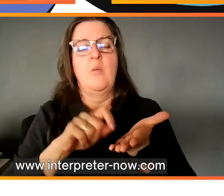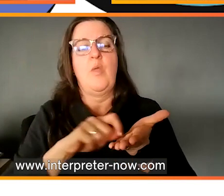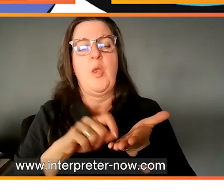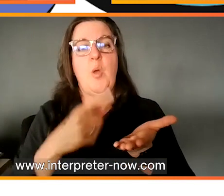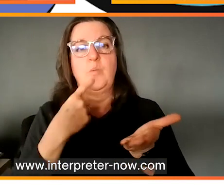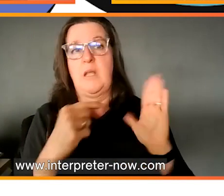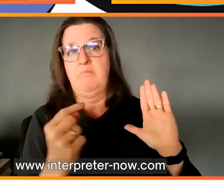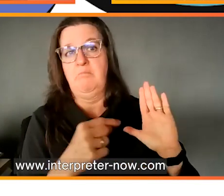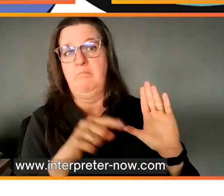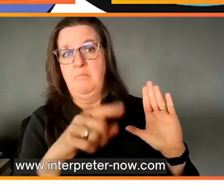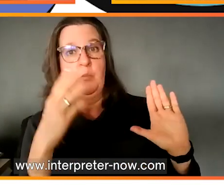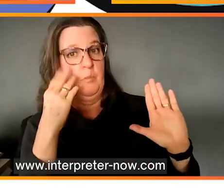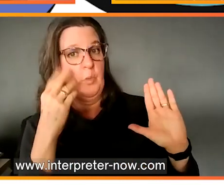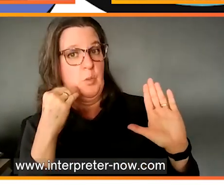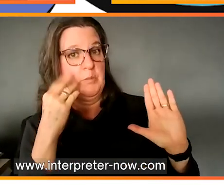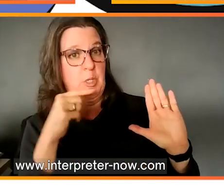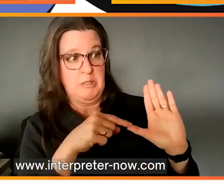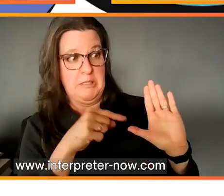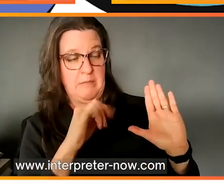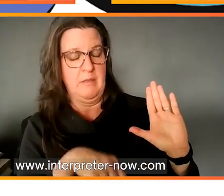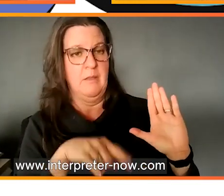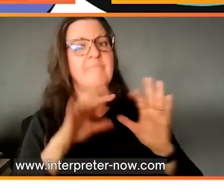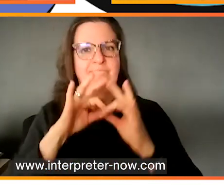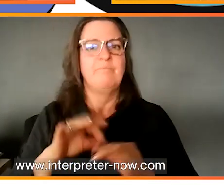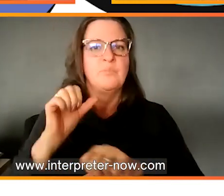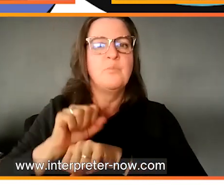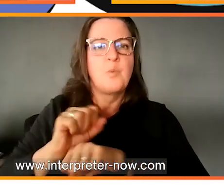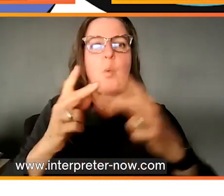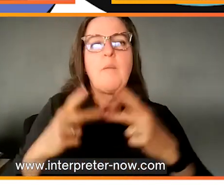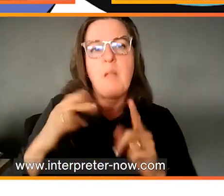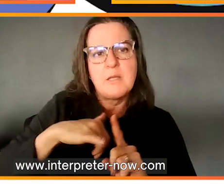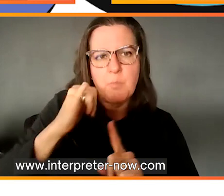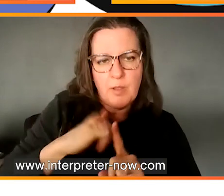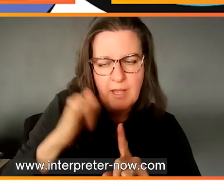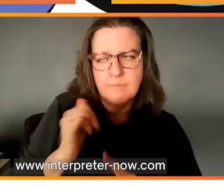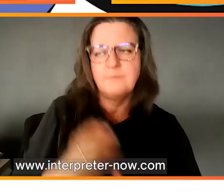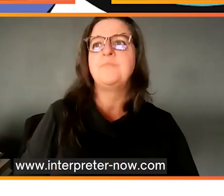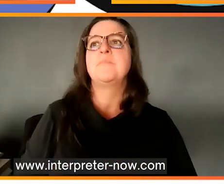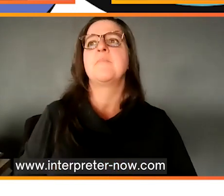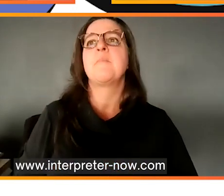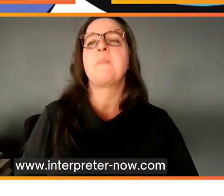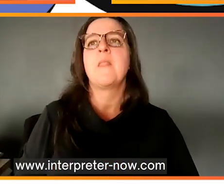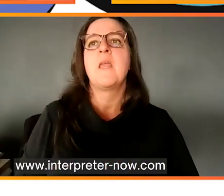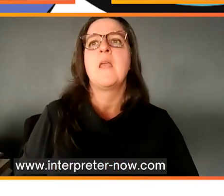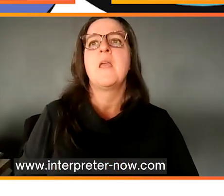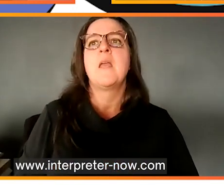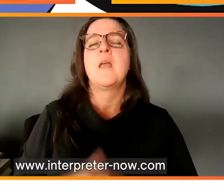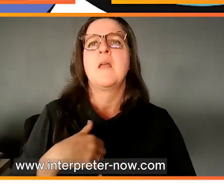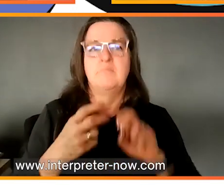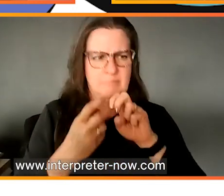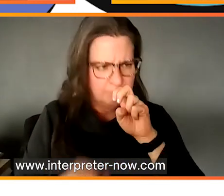I made a very difficult decision to leave the place I had been at almost 30 years, more than half my life.